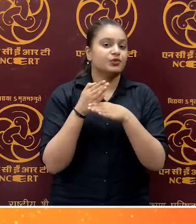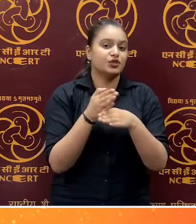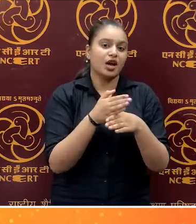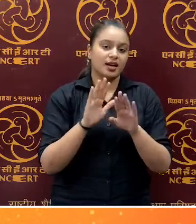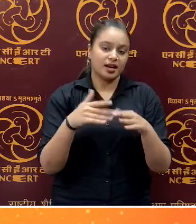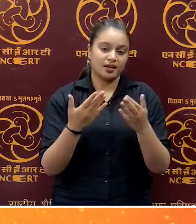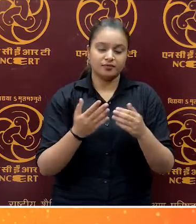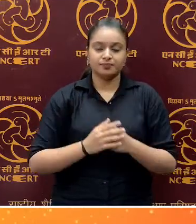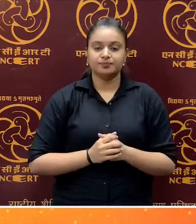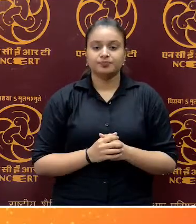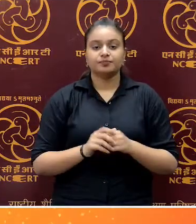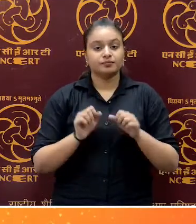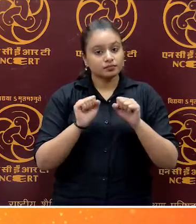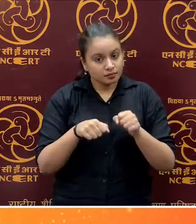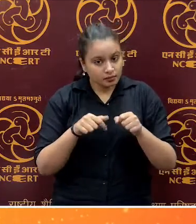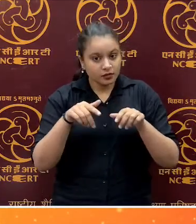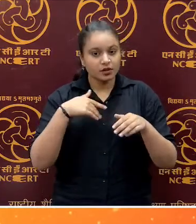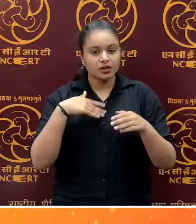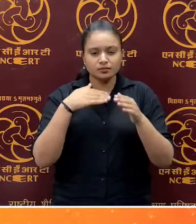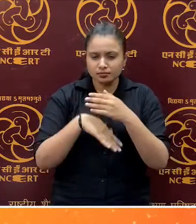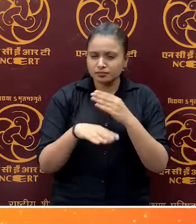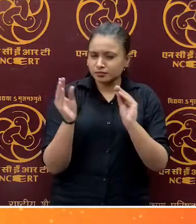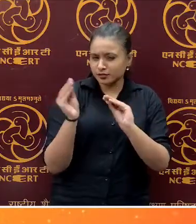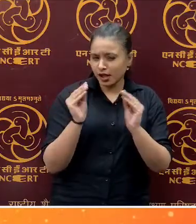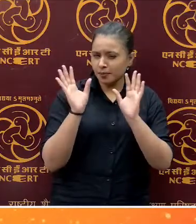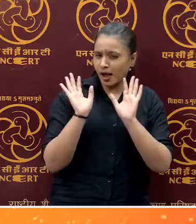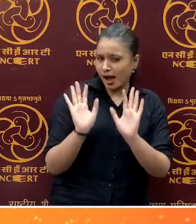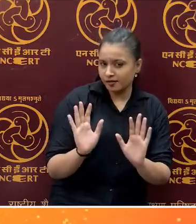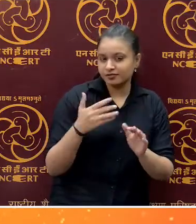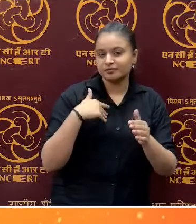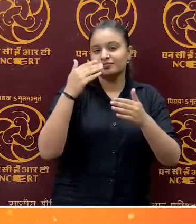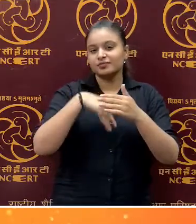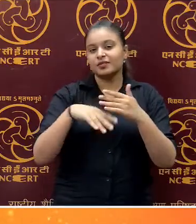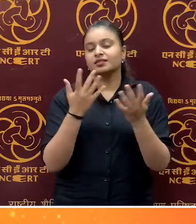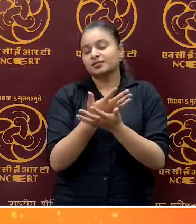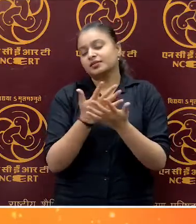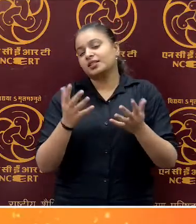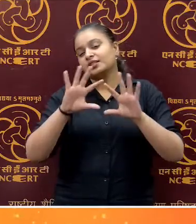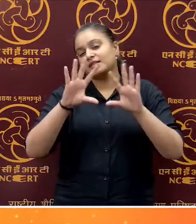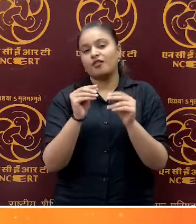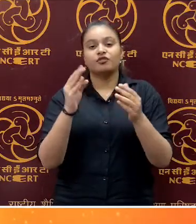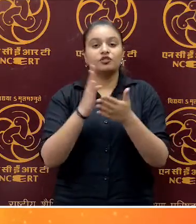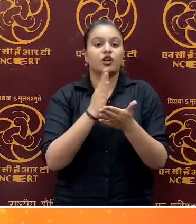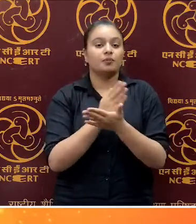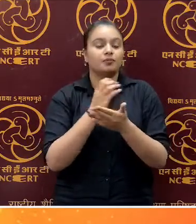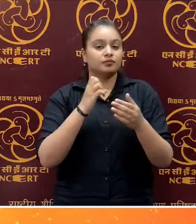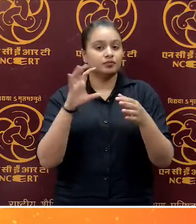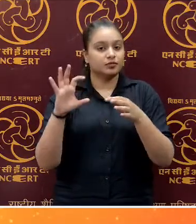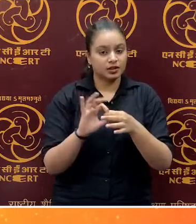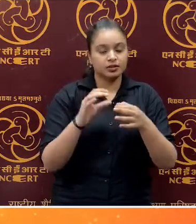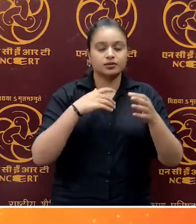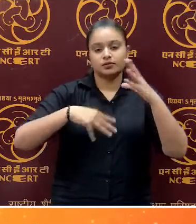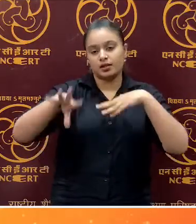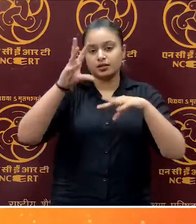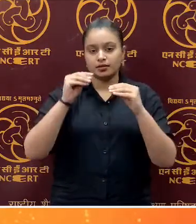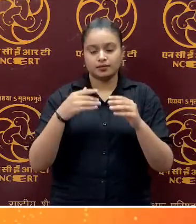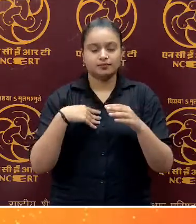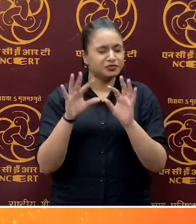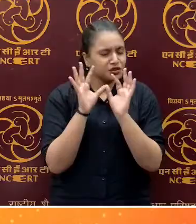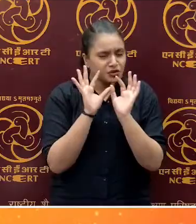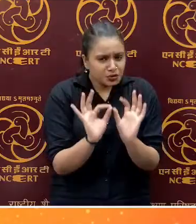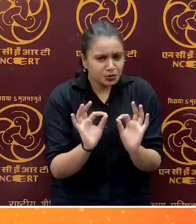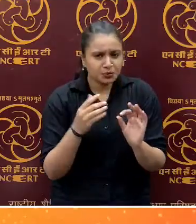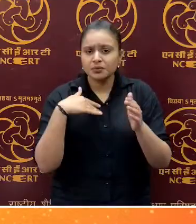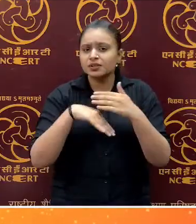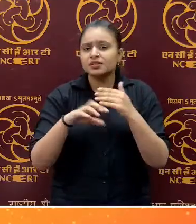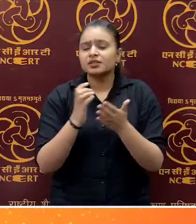that shares my name, and it has something, and I think a lot of things to do with the chapter that we are going to study today. Really? What's there